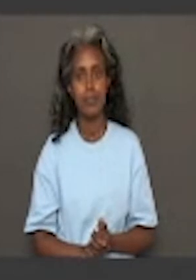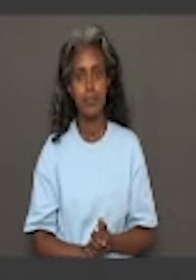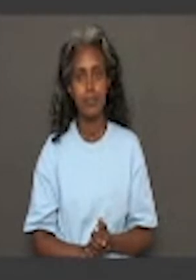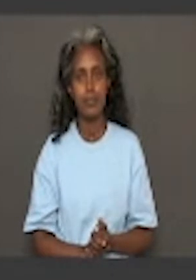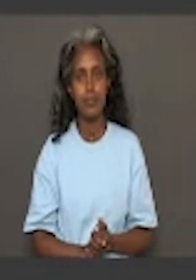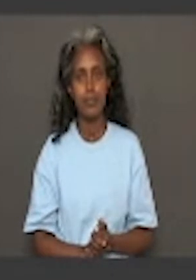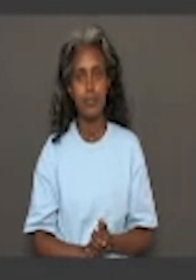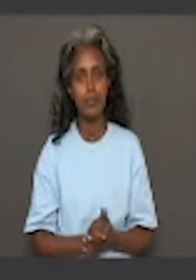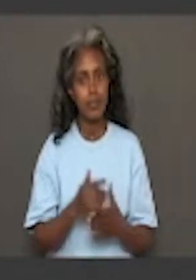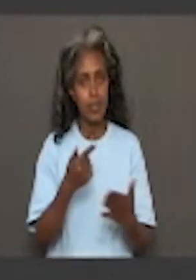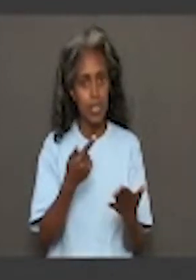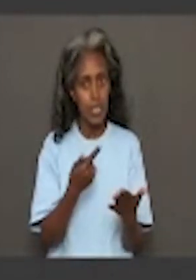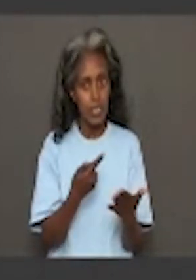100.